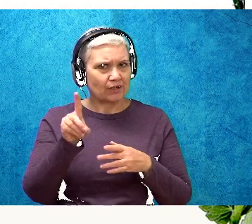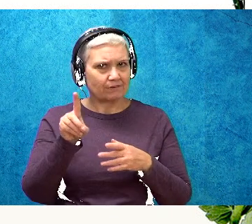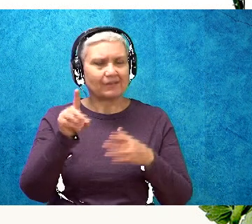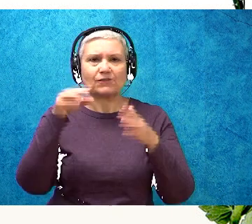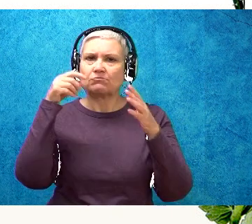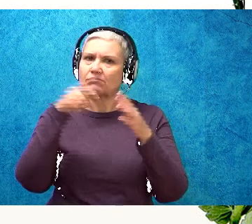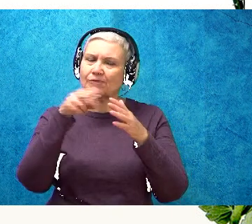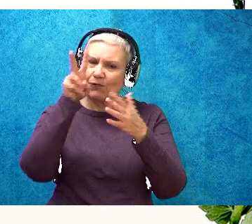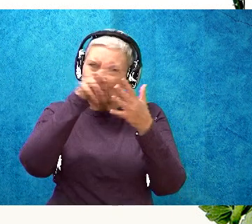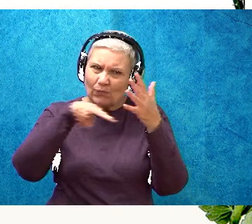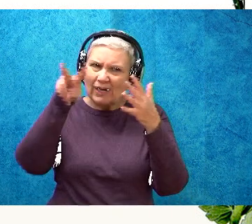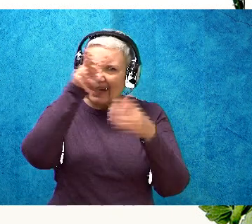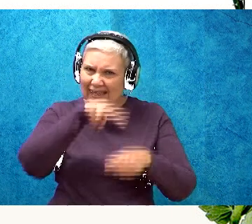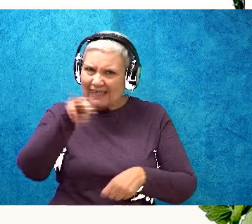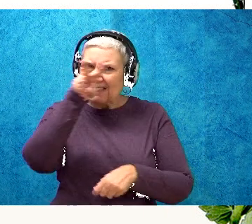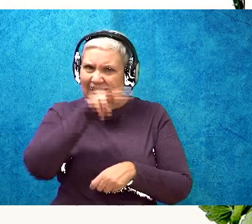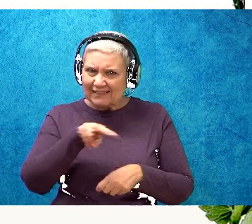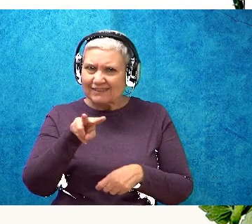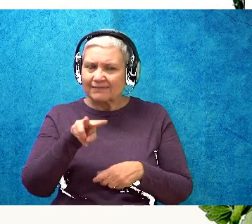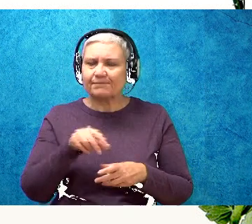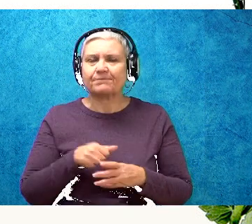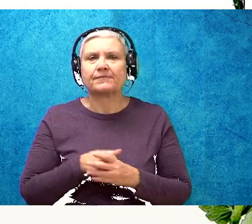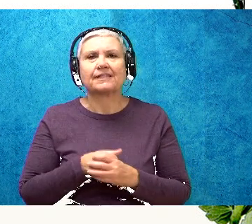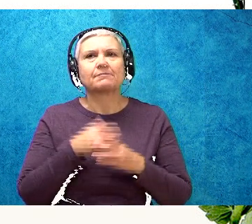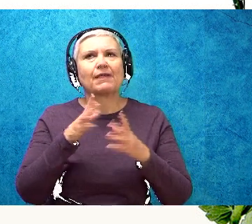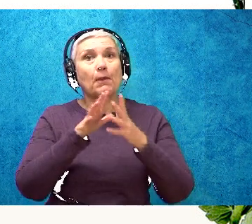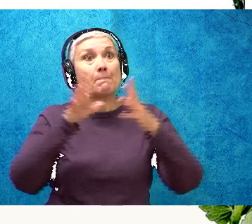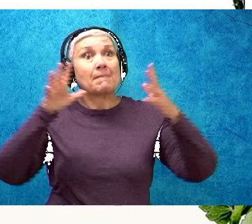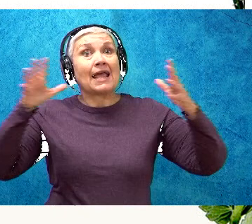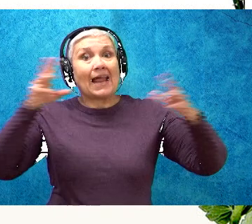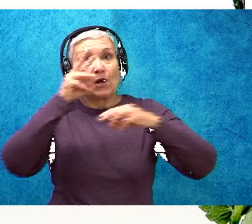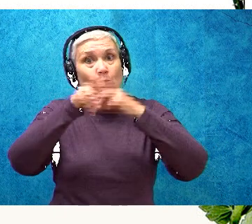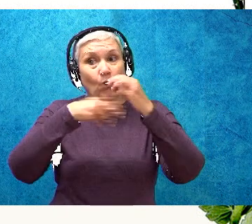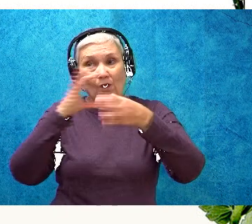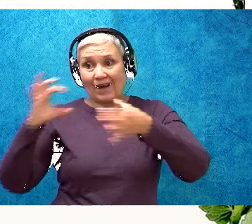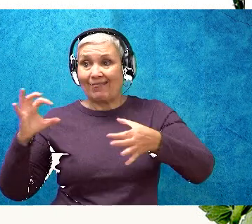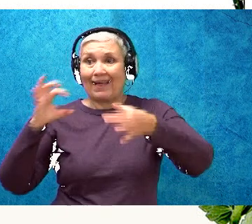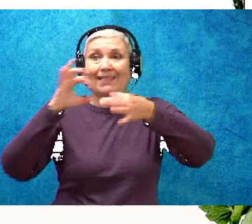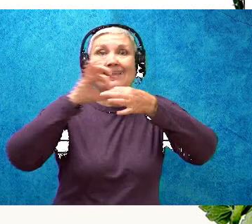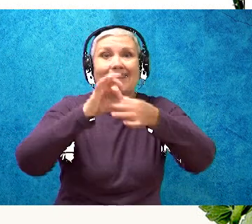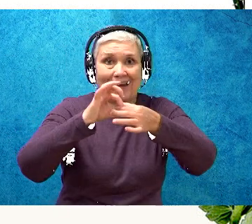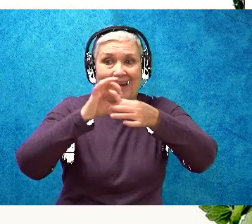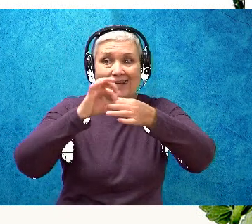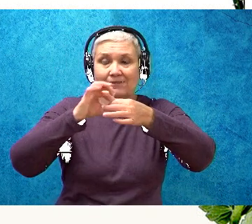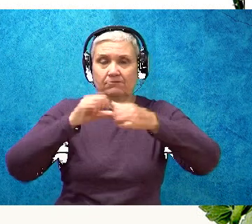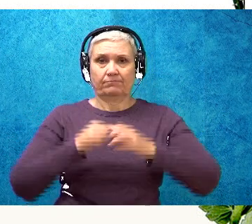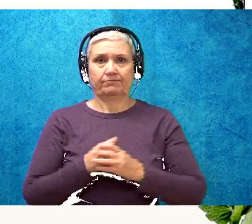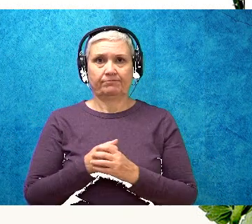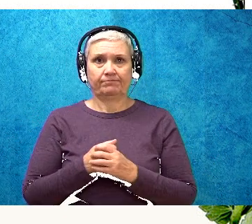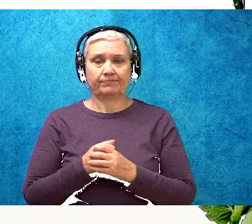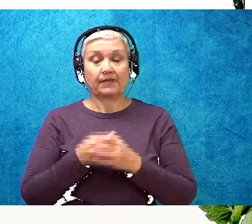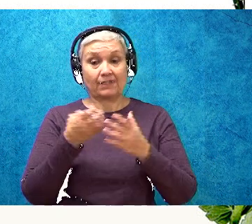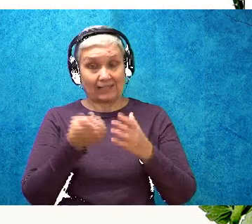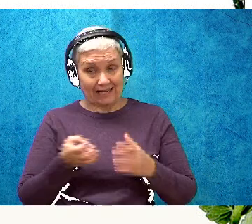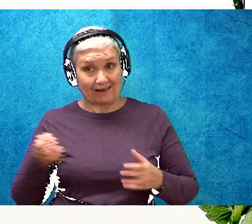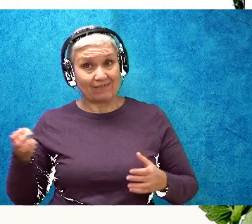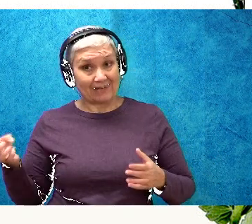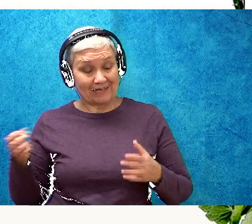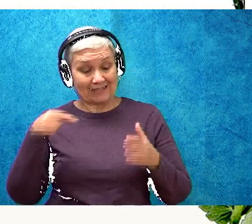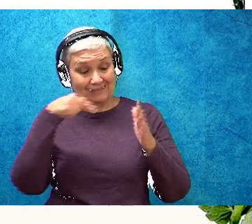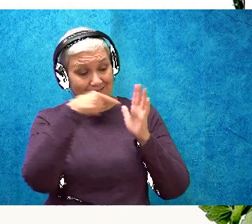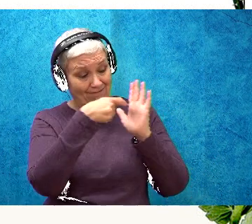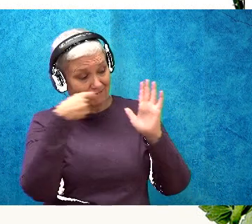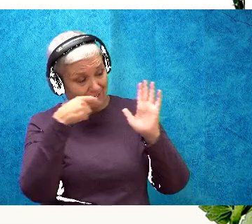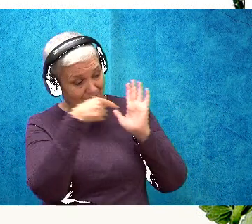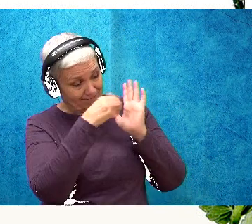the big world and those big connections. Themes are supported with evidence from the text, and themes are